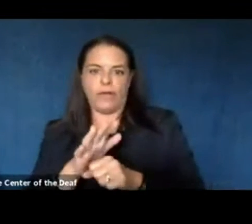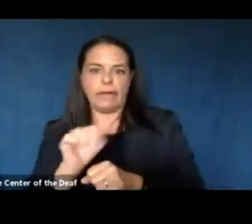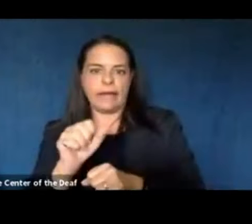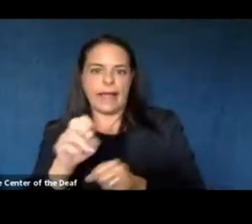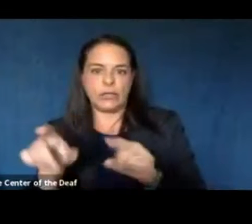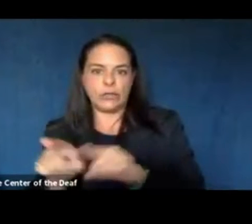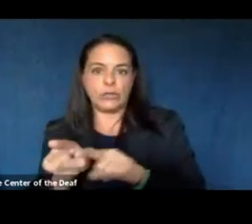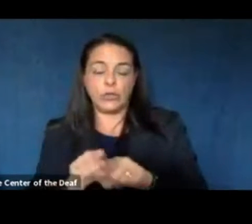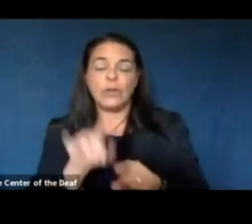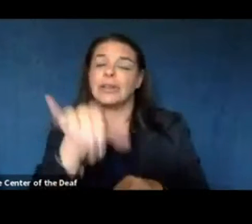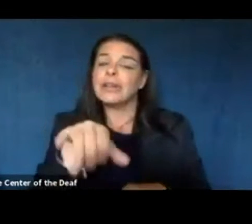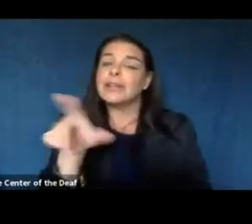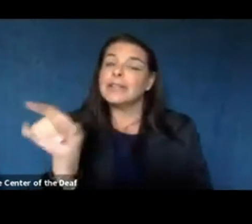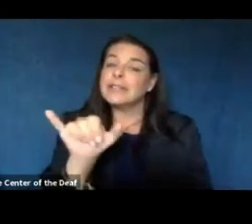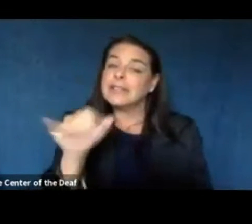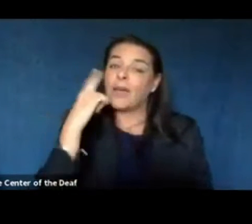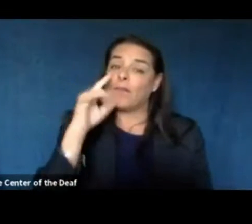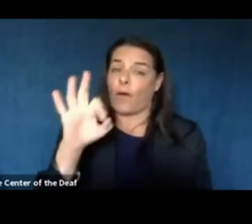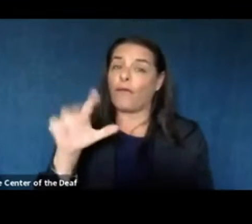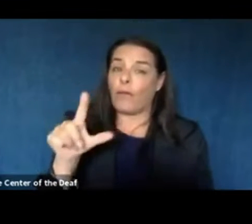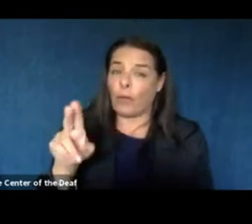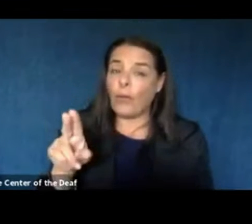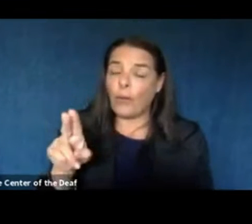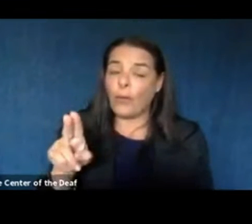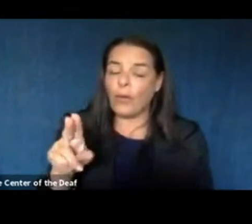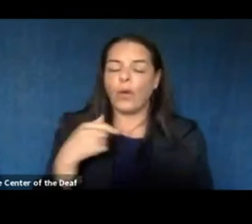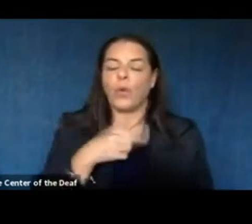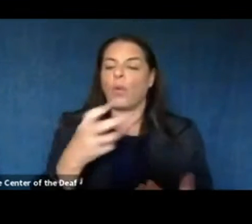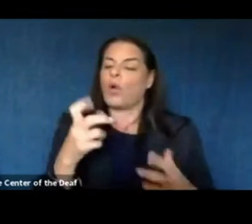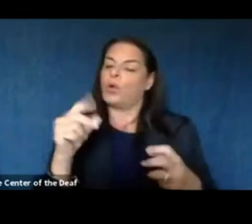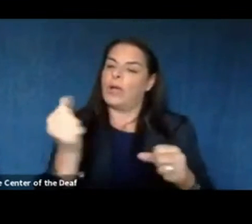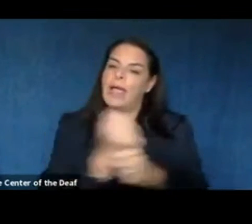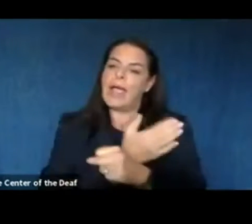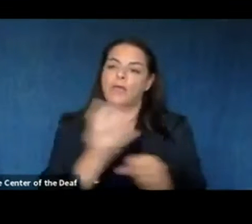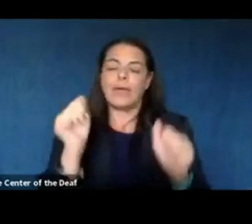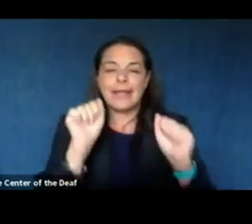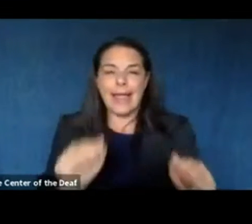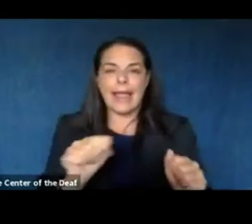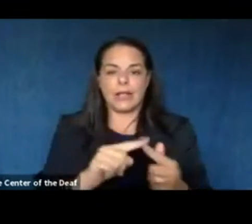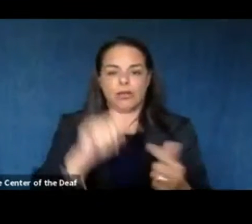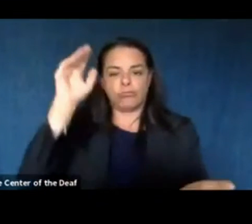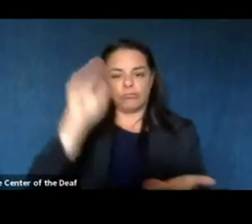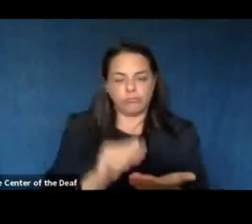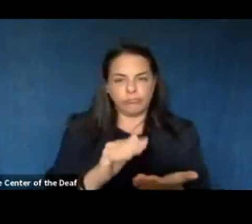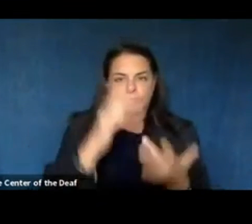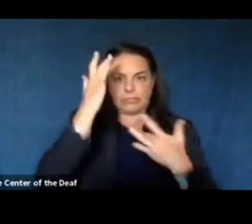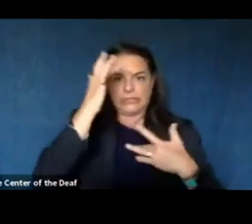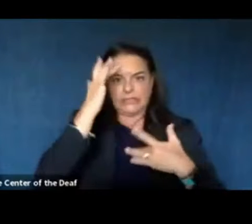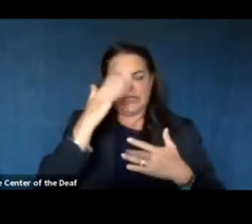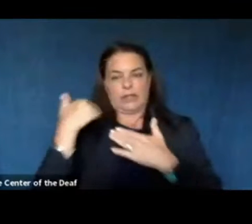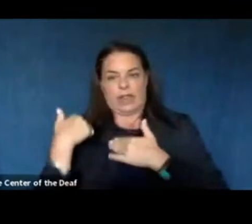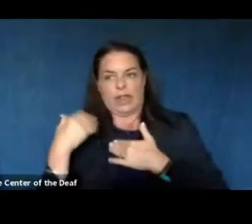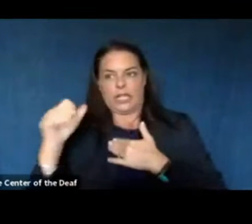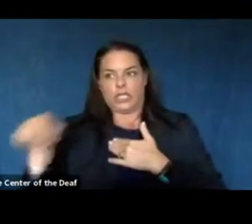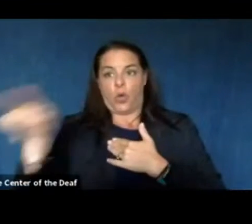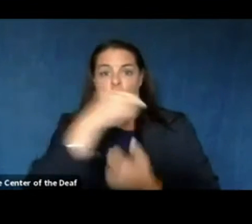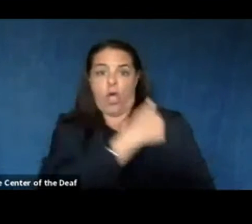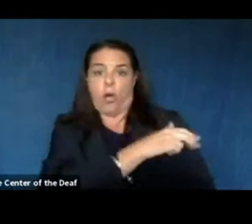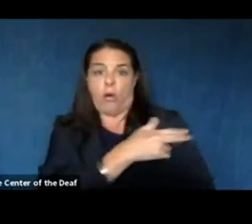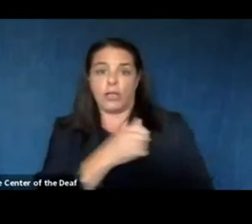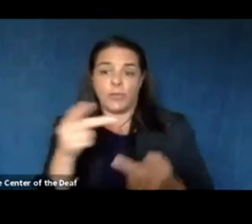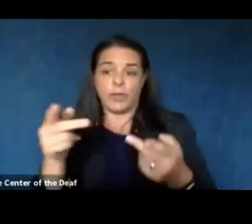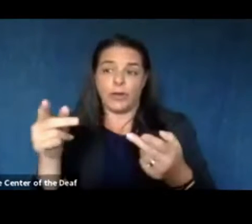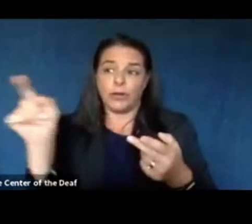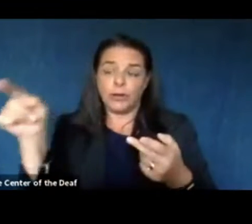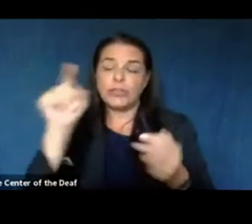for influenza. Again, we want to do everything that we can to lower the disease burden so our hospitals and healthcare systems can